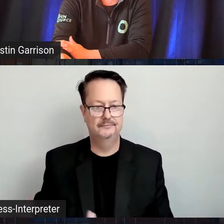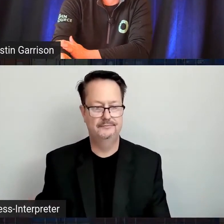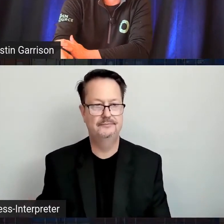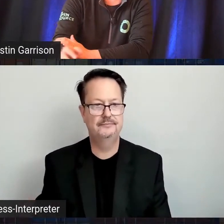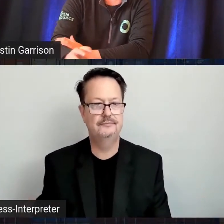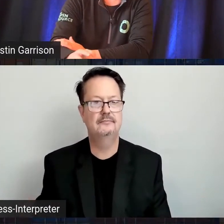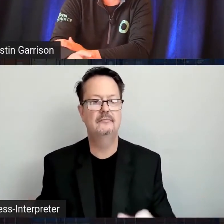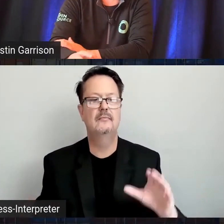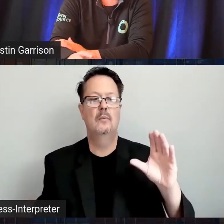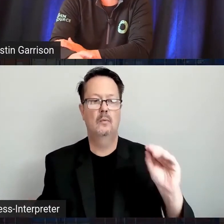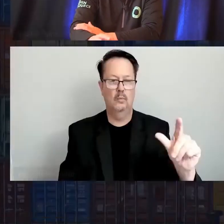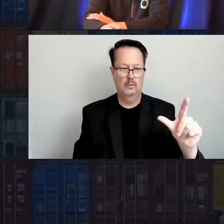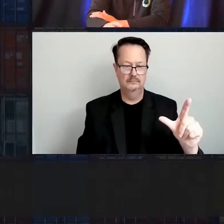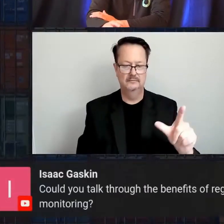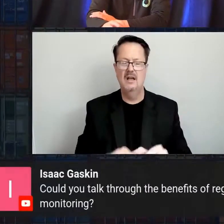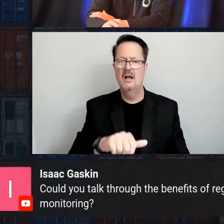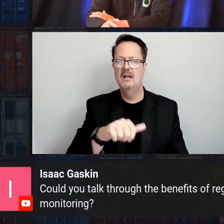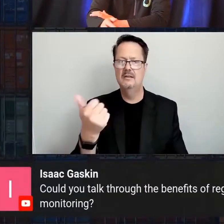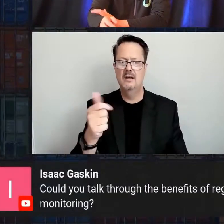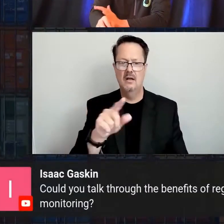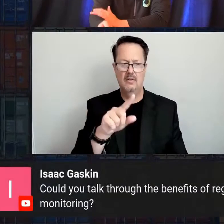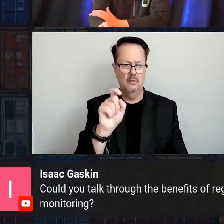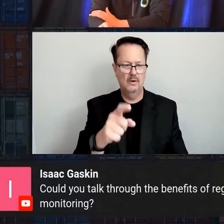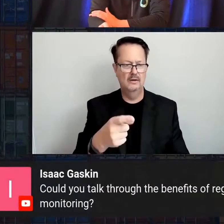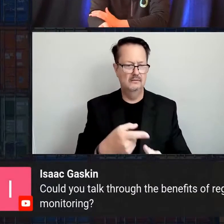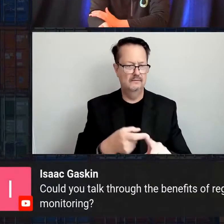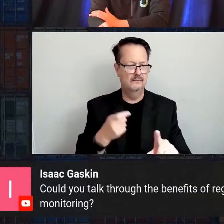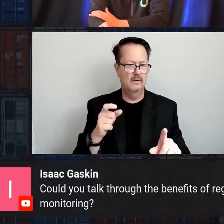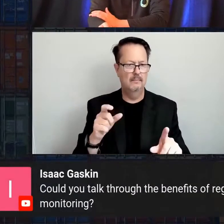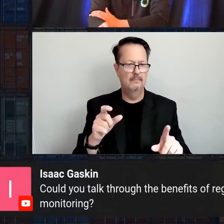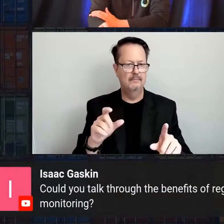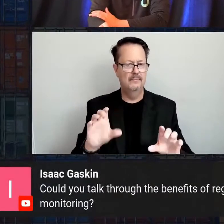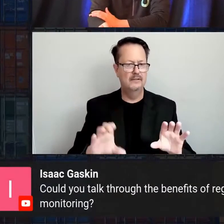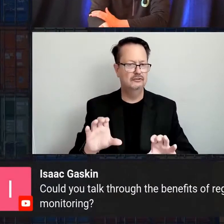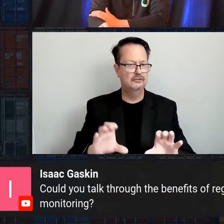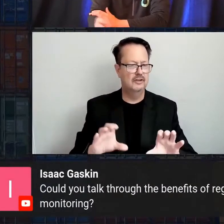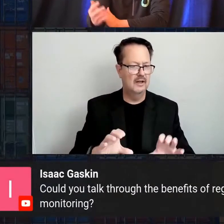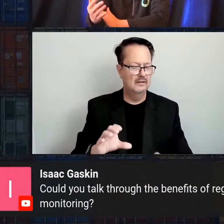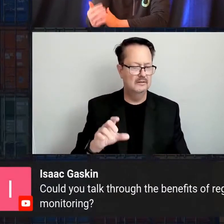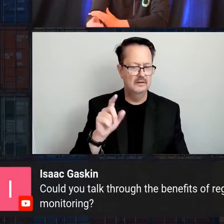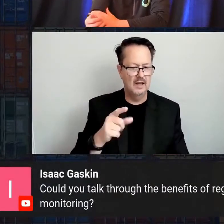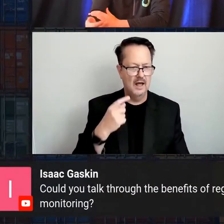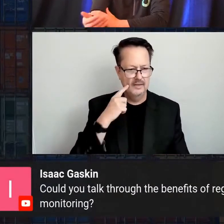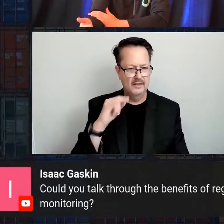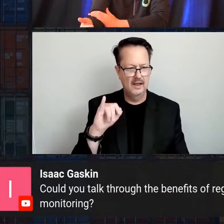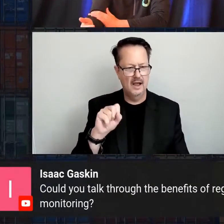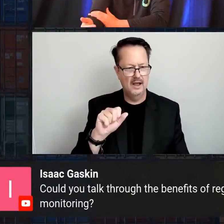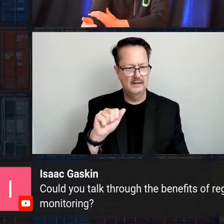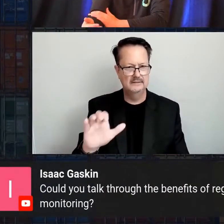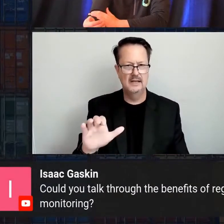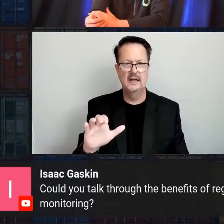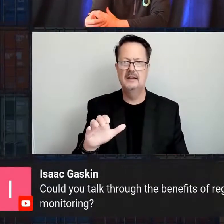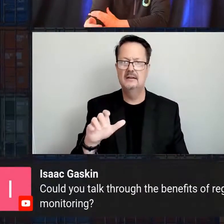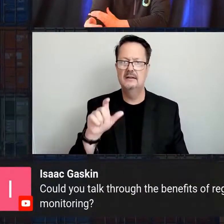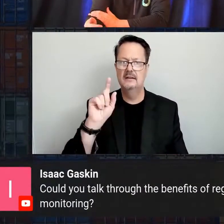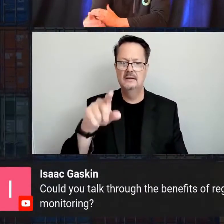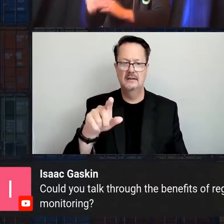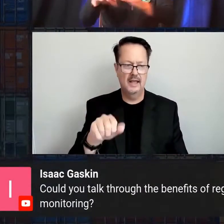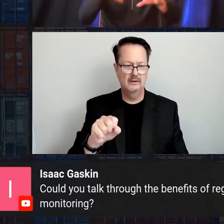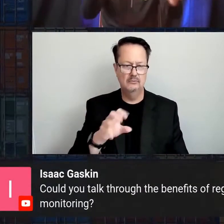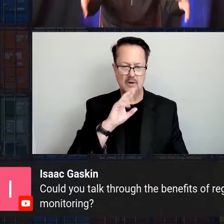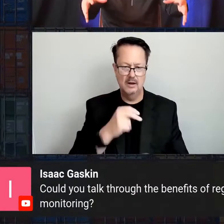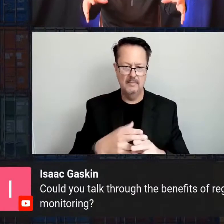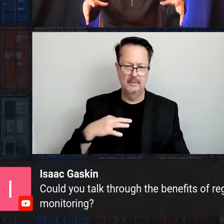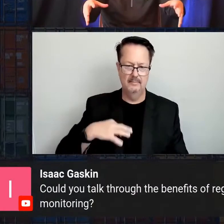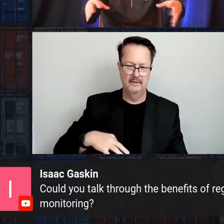Cool. Another question here from the chat. Thanks, Isaac. Li-Chun, can you talk through some of the other benefits? I know we